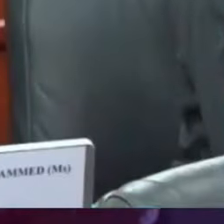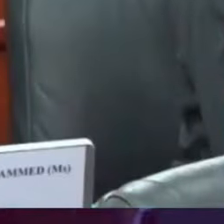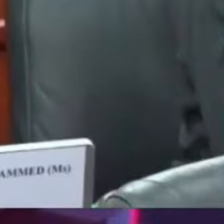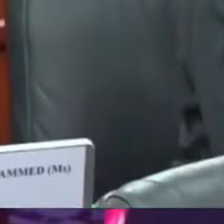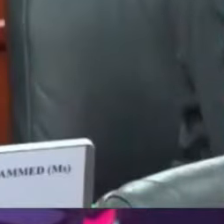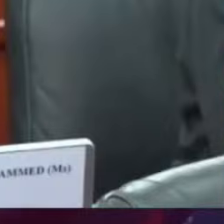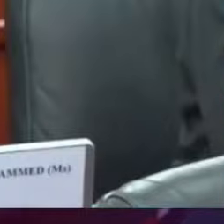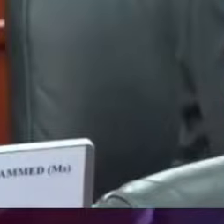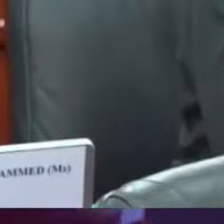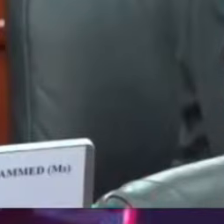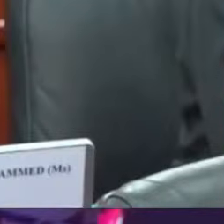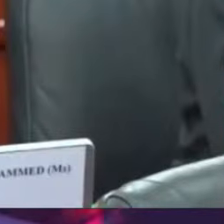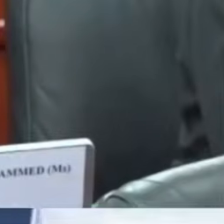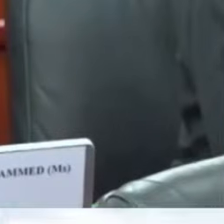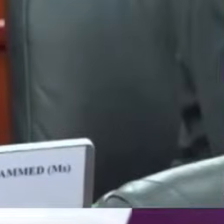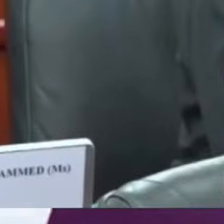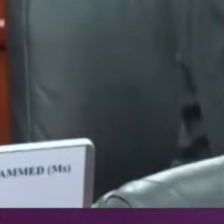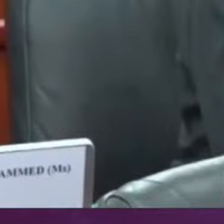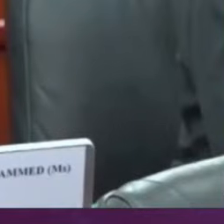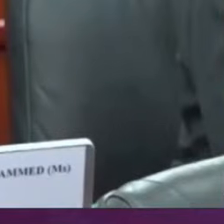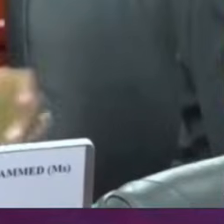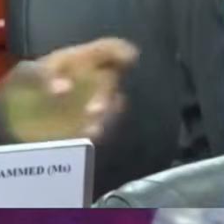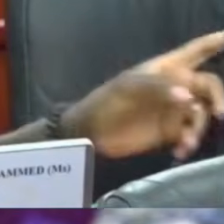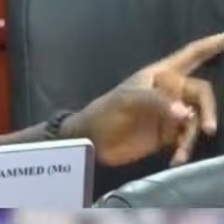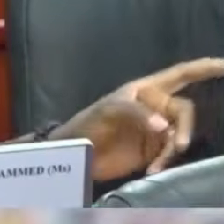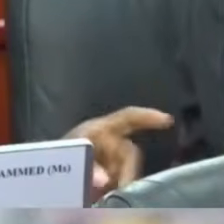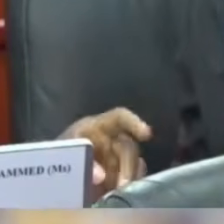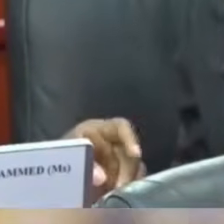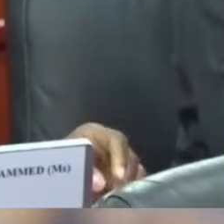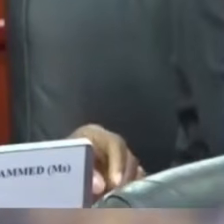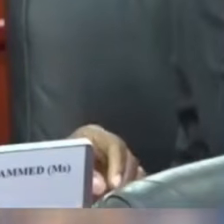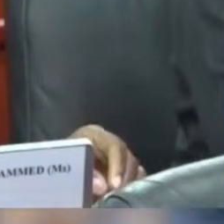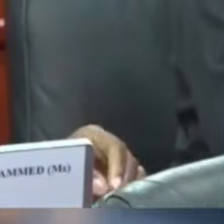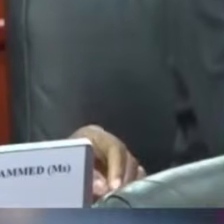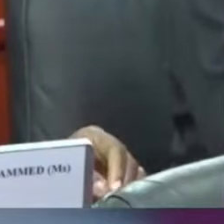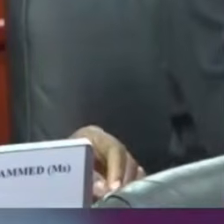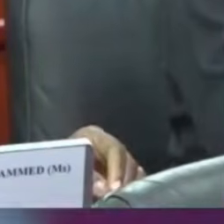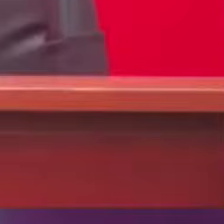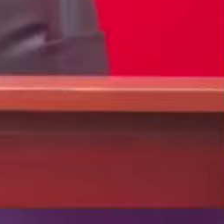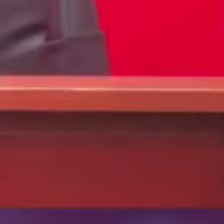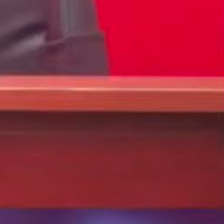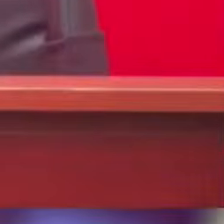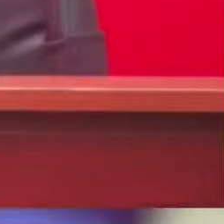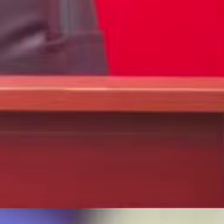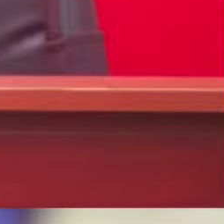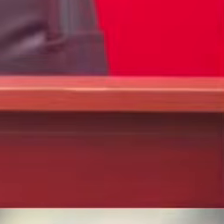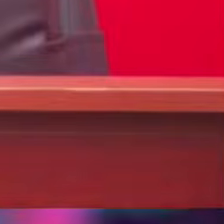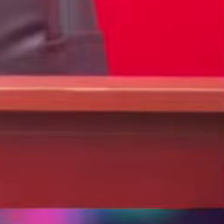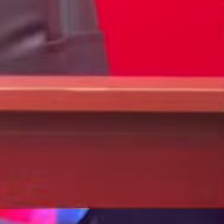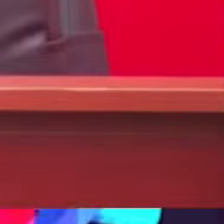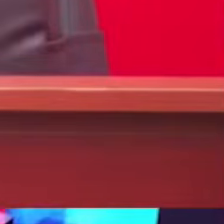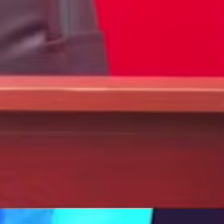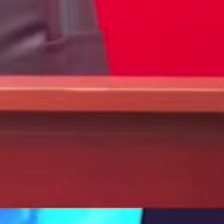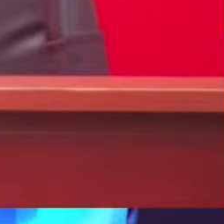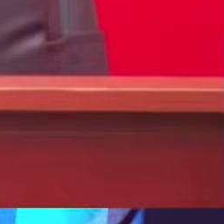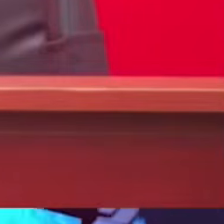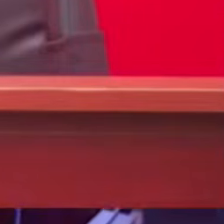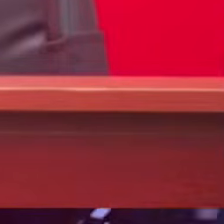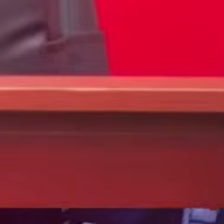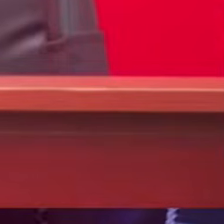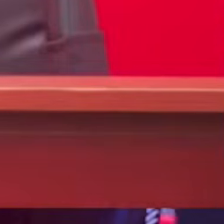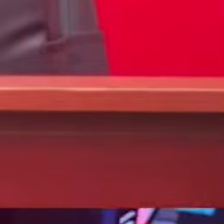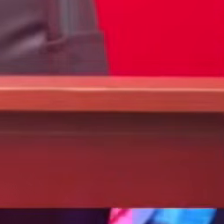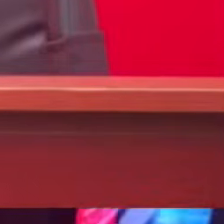emphasize what others have said for us to expedite the process of appointing